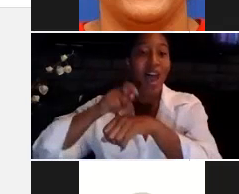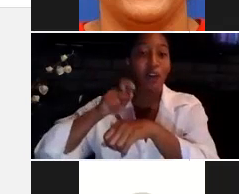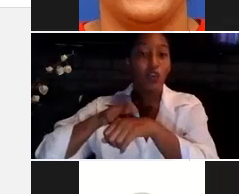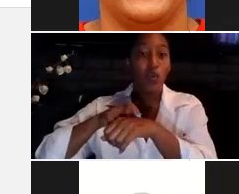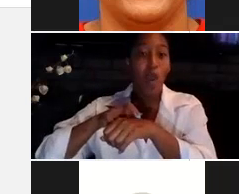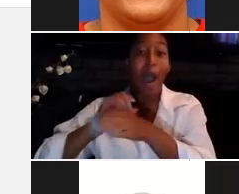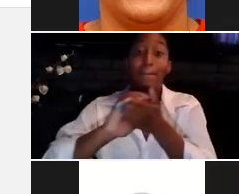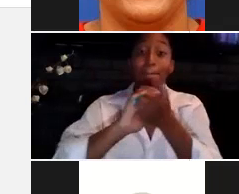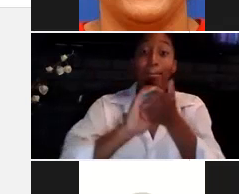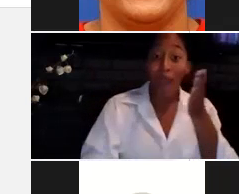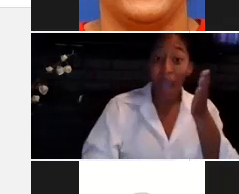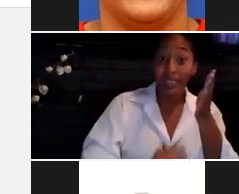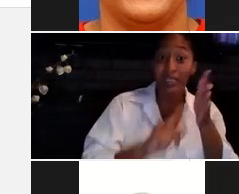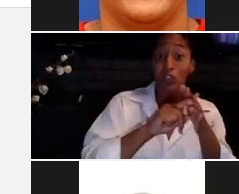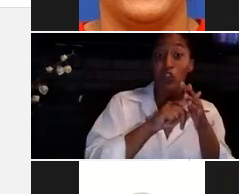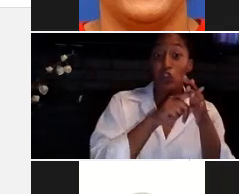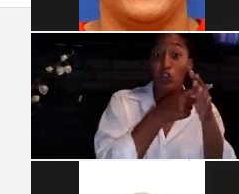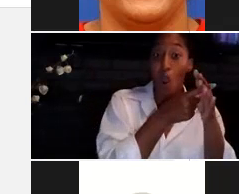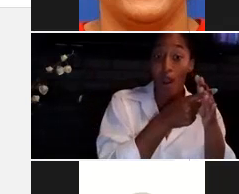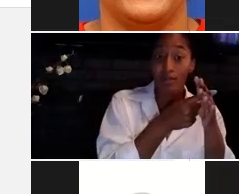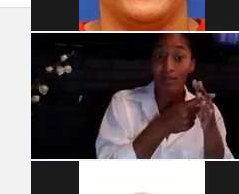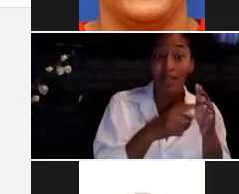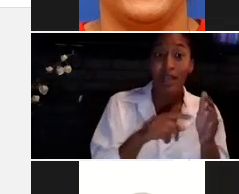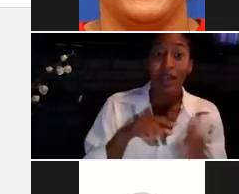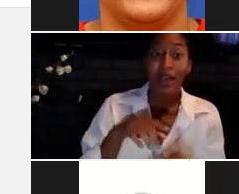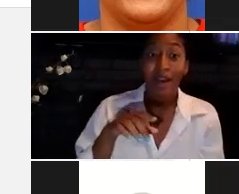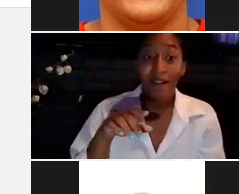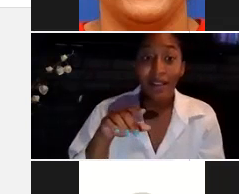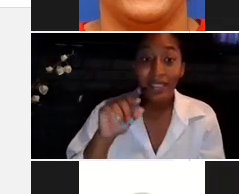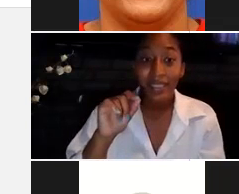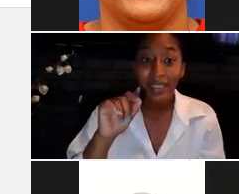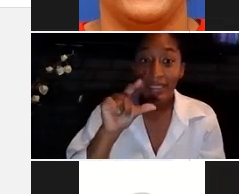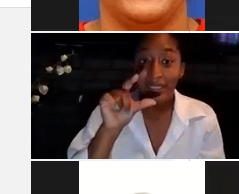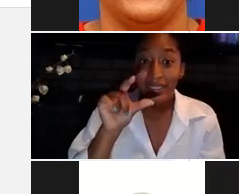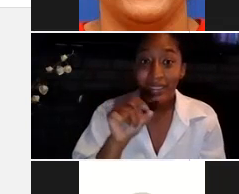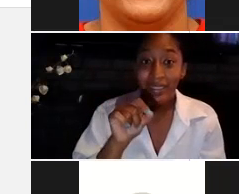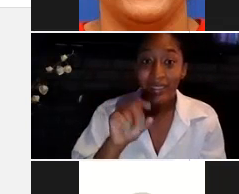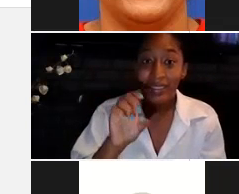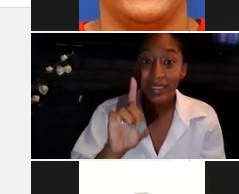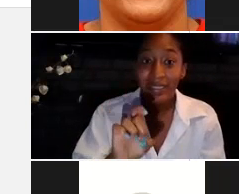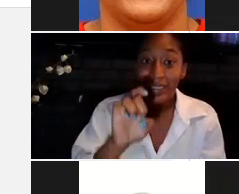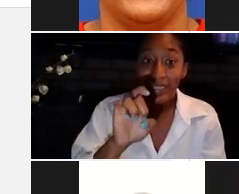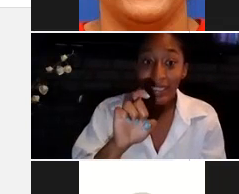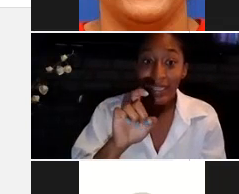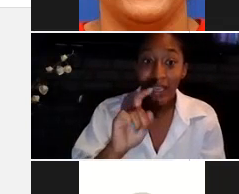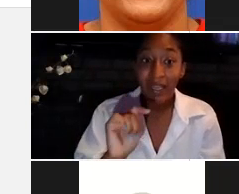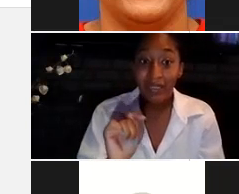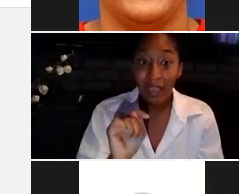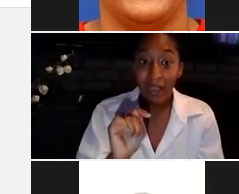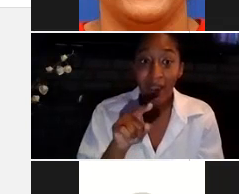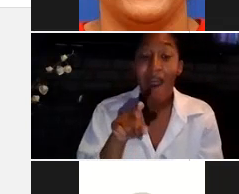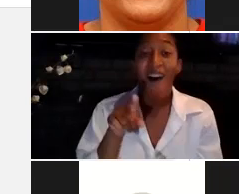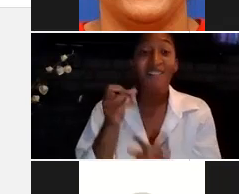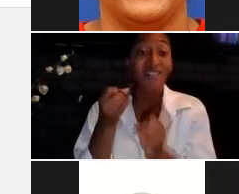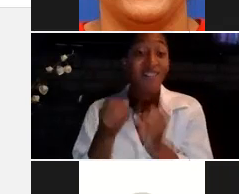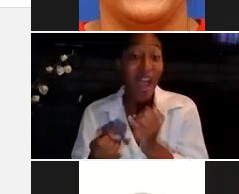final minus t naught. So the final time minus the beginning time. Okay. And as